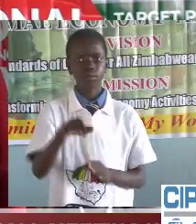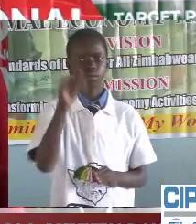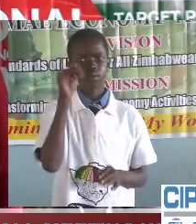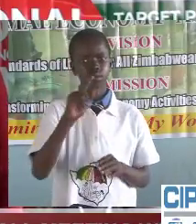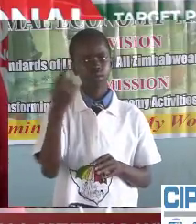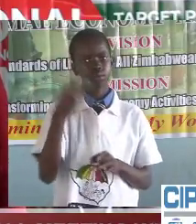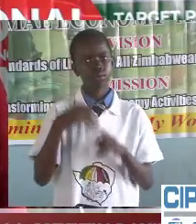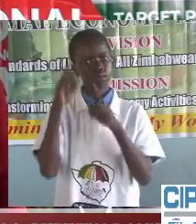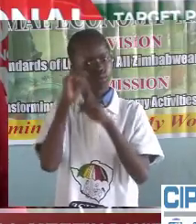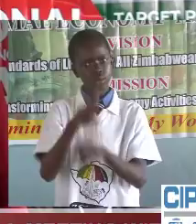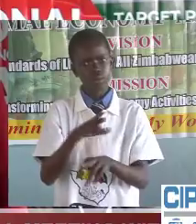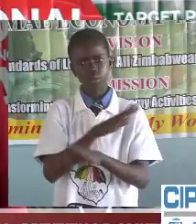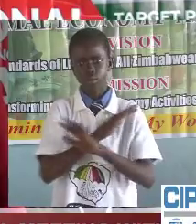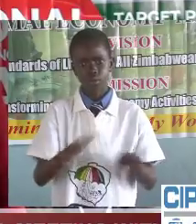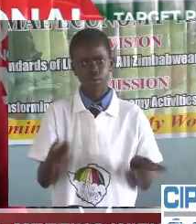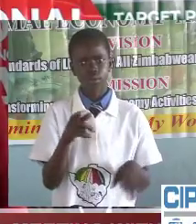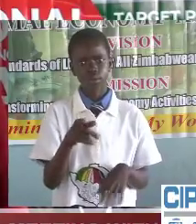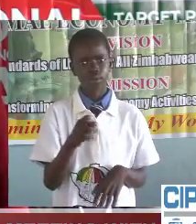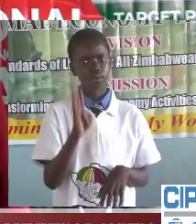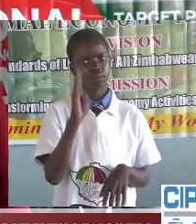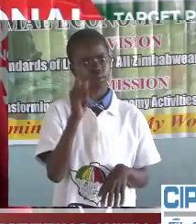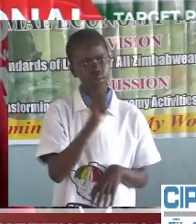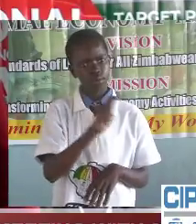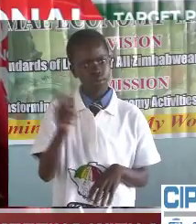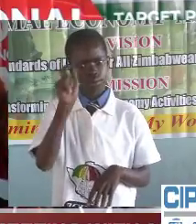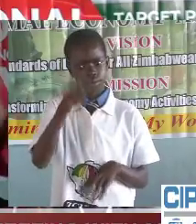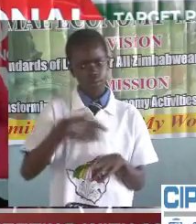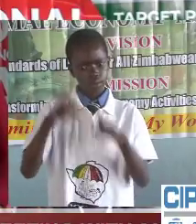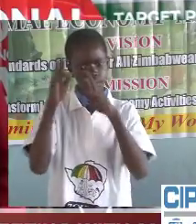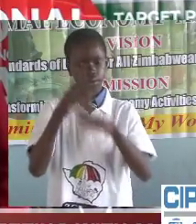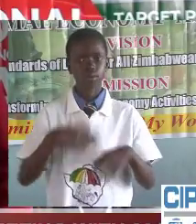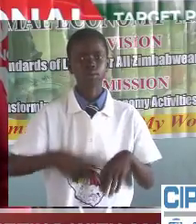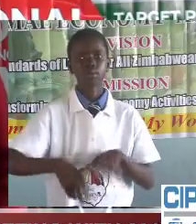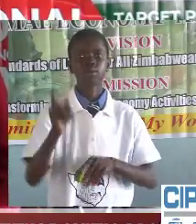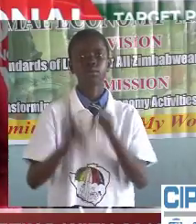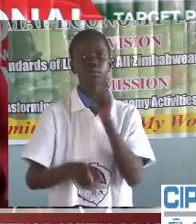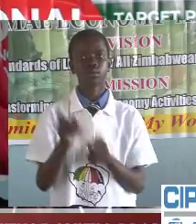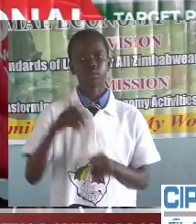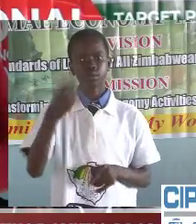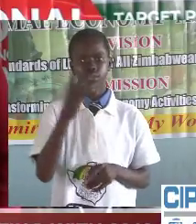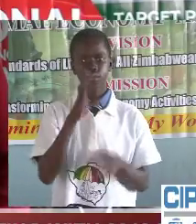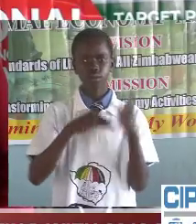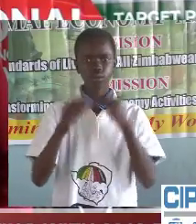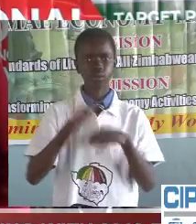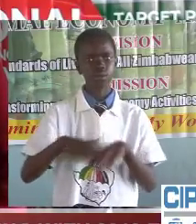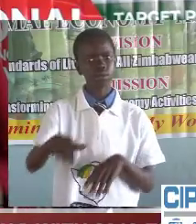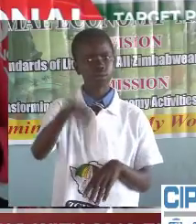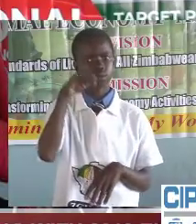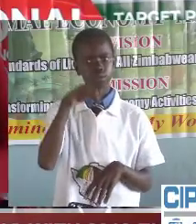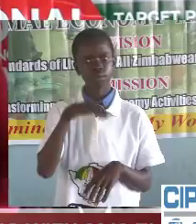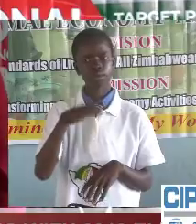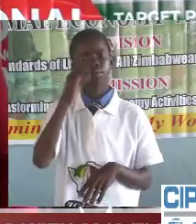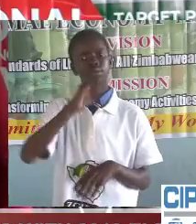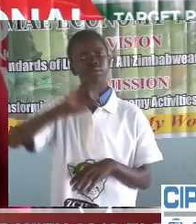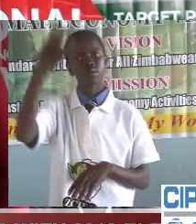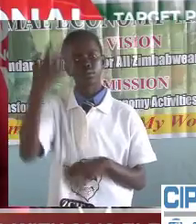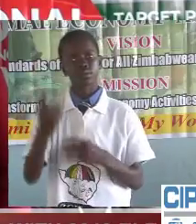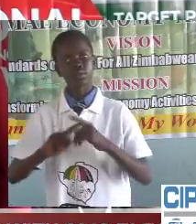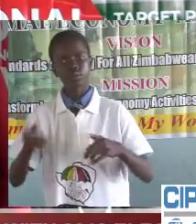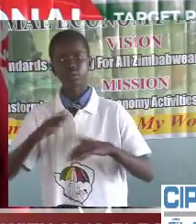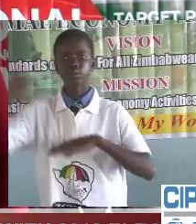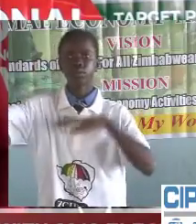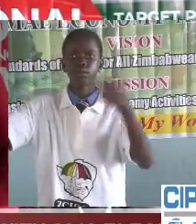has been a norm that politicians get on the podium, they call rallies, they call